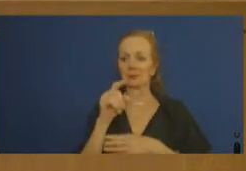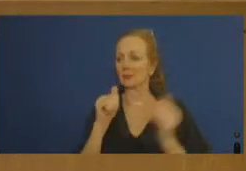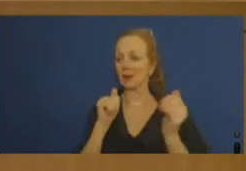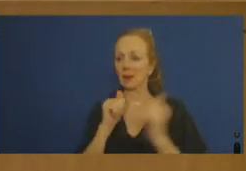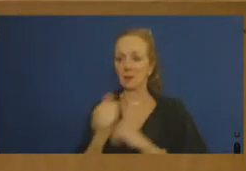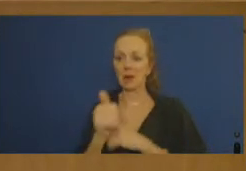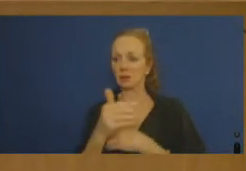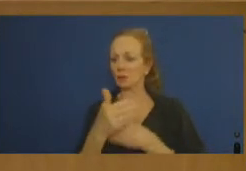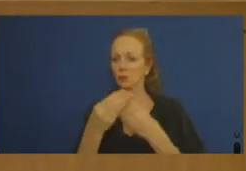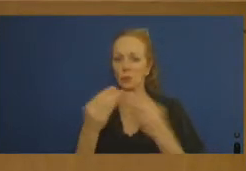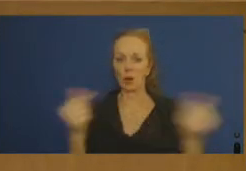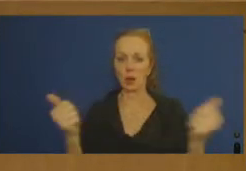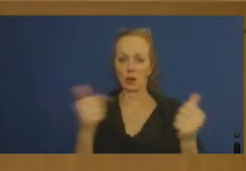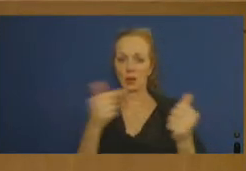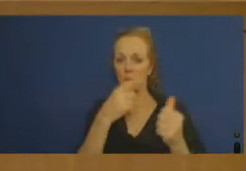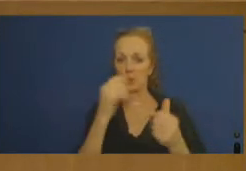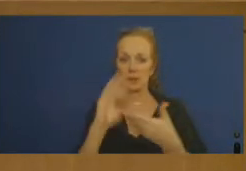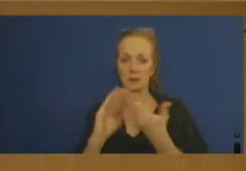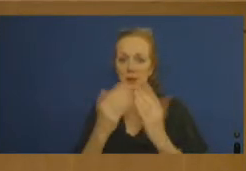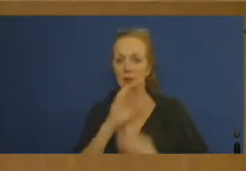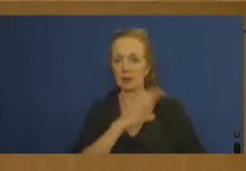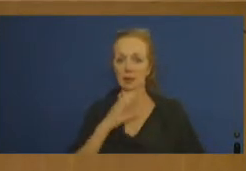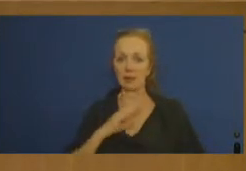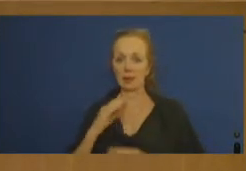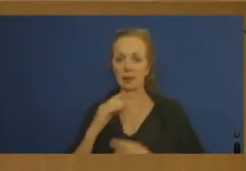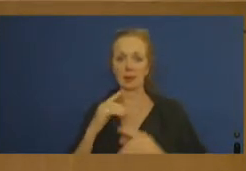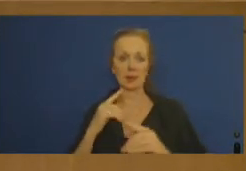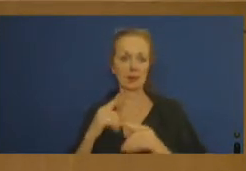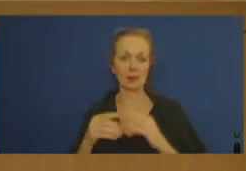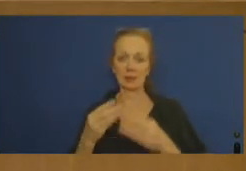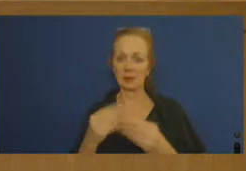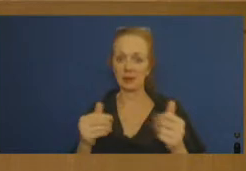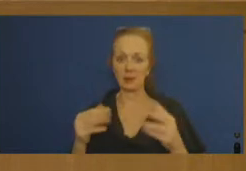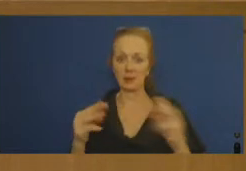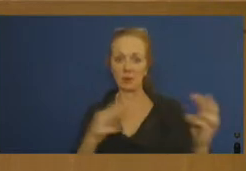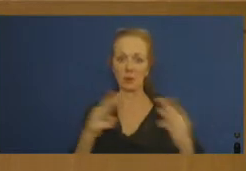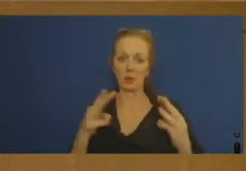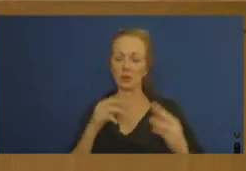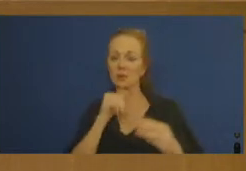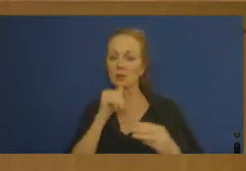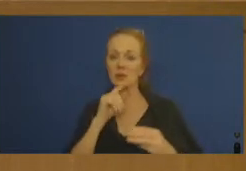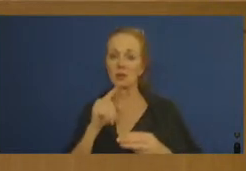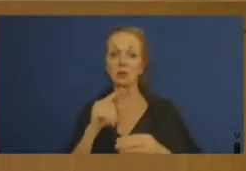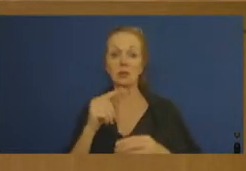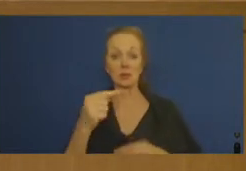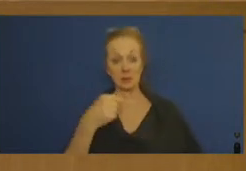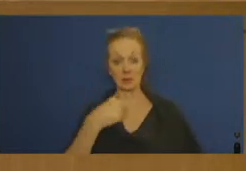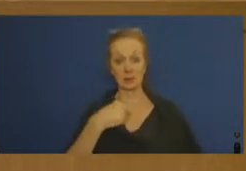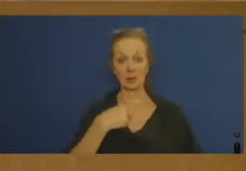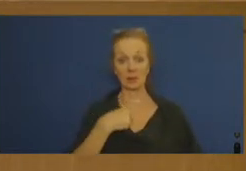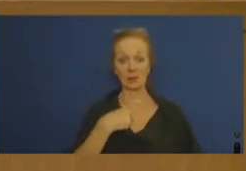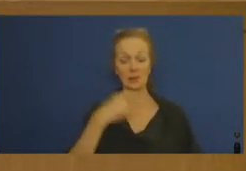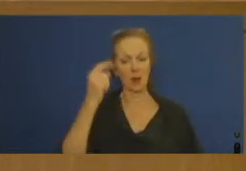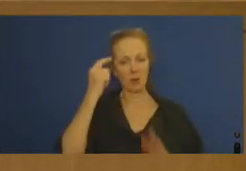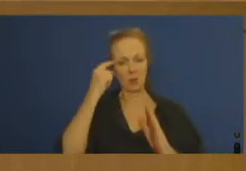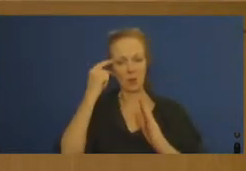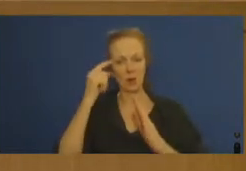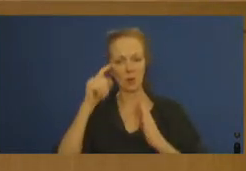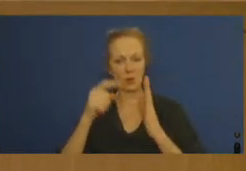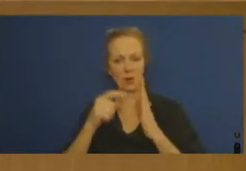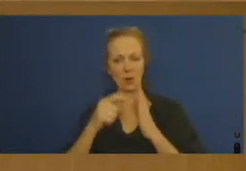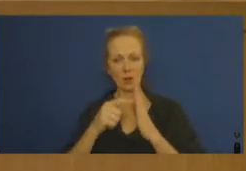resolution because the city council can't solve a war, but that's not true. To me, it's about recognizing the pain of your